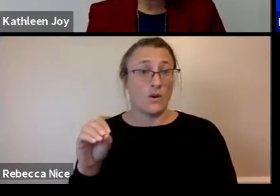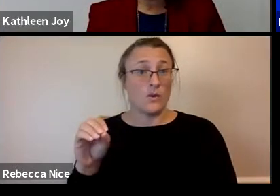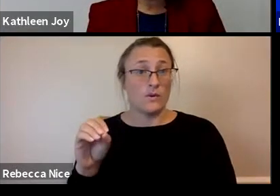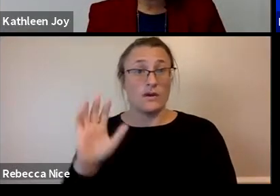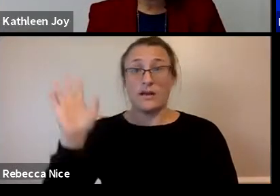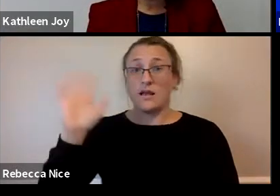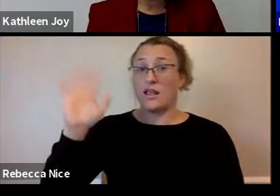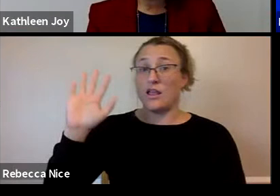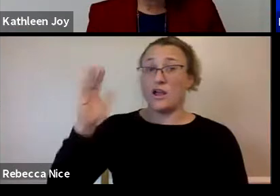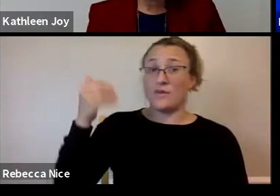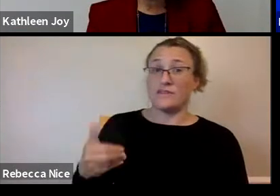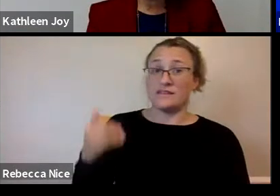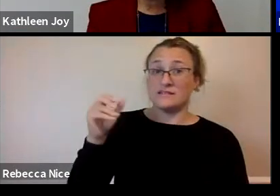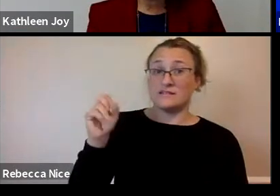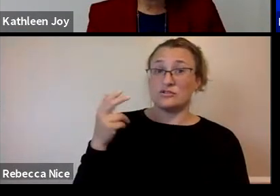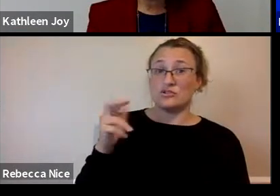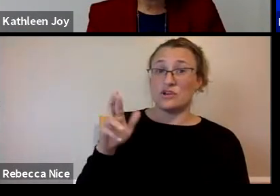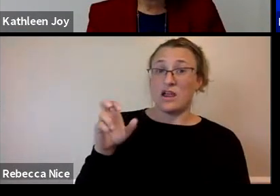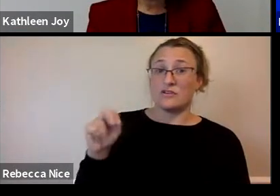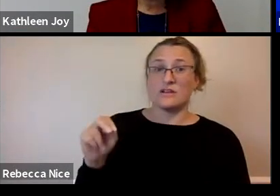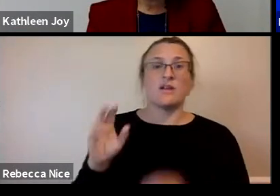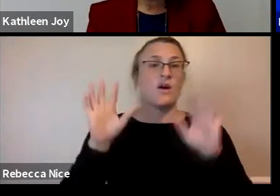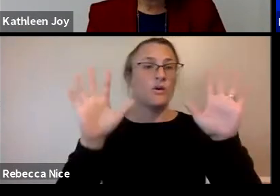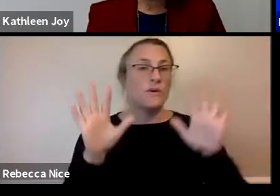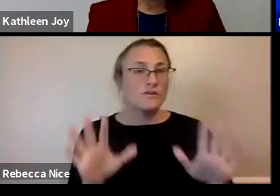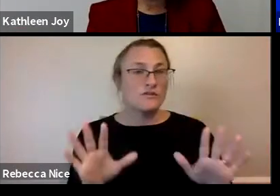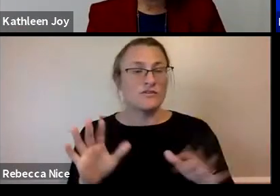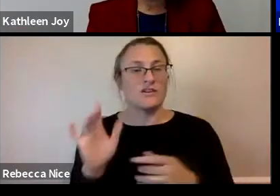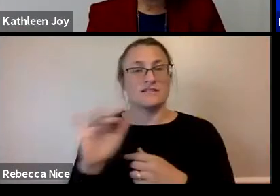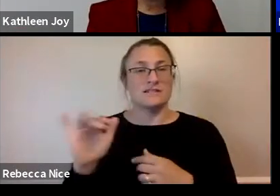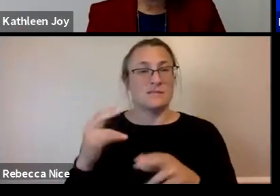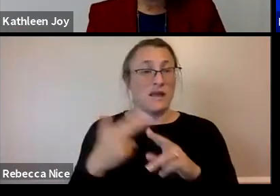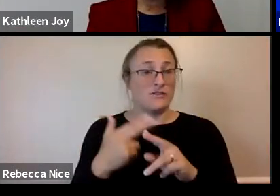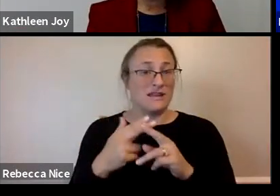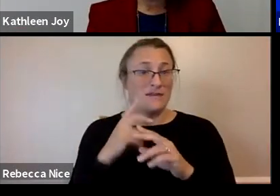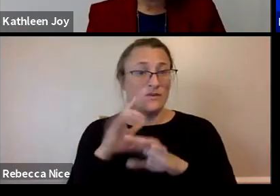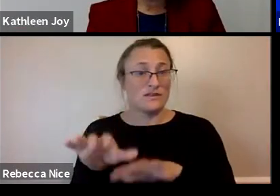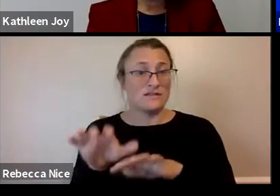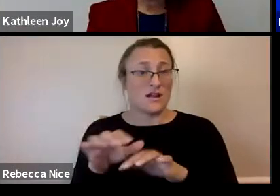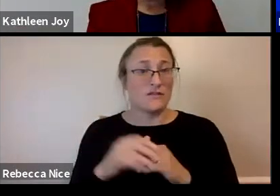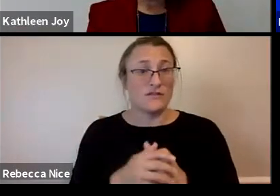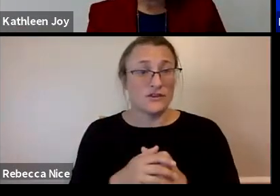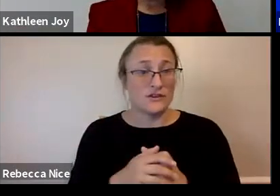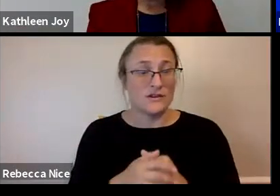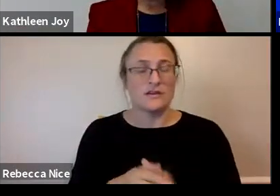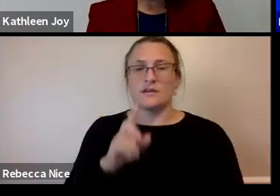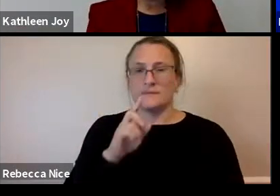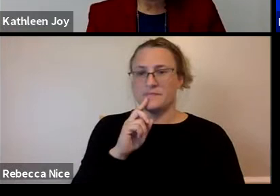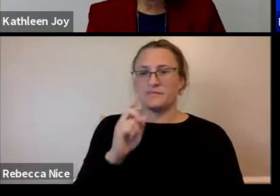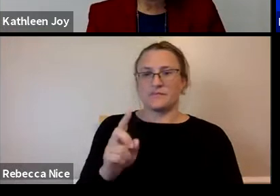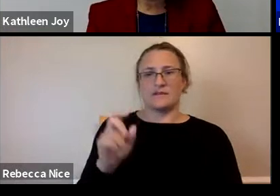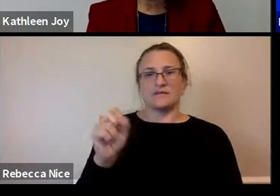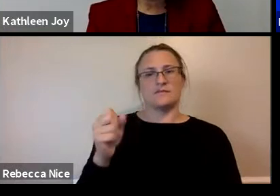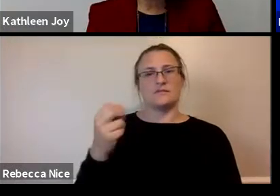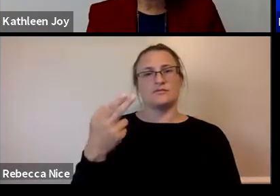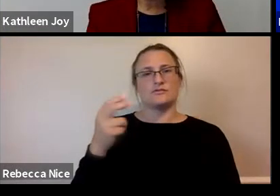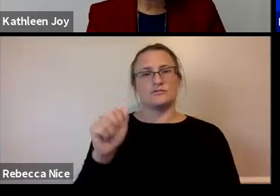Hello, this is Sharon DeVivo. Oh, wonderful. Spell your name, please, for the stenographer. Sure.